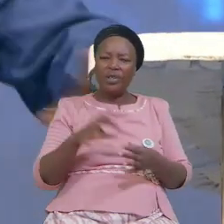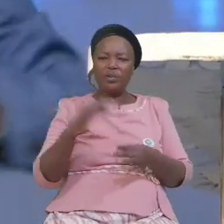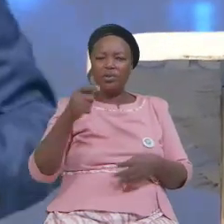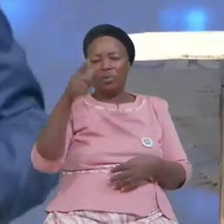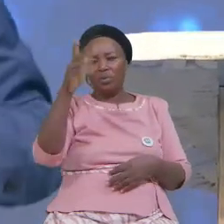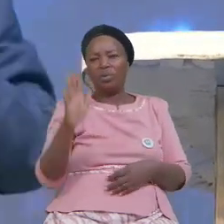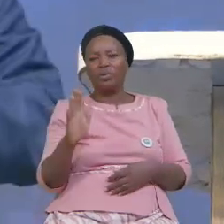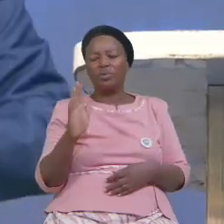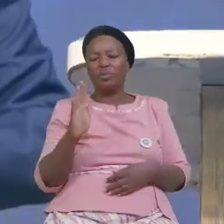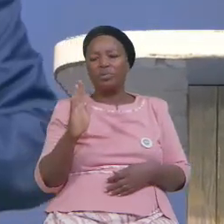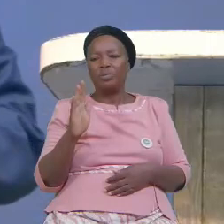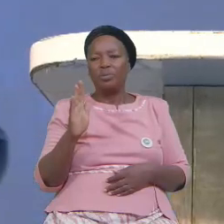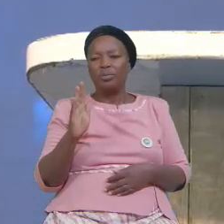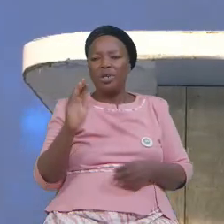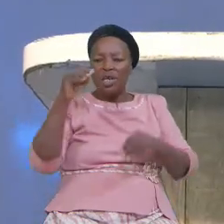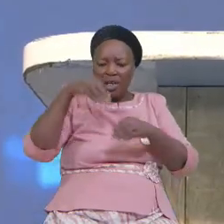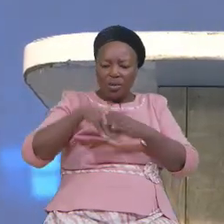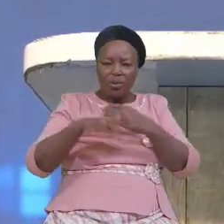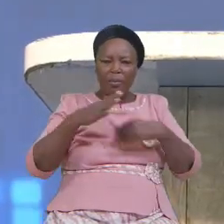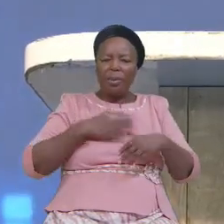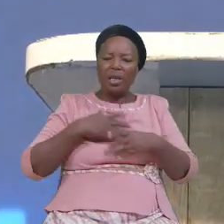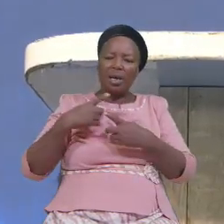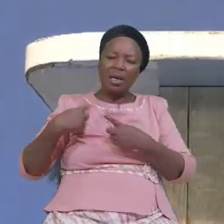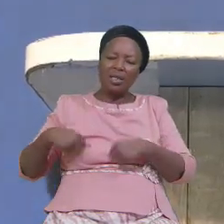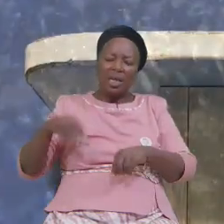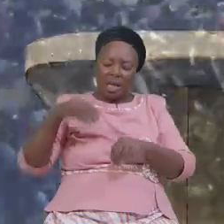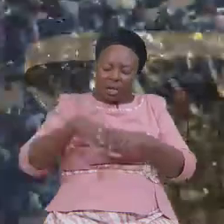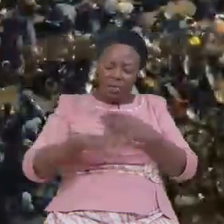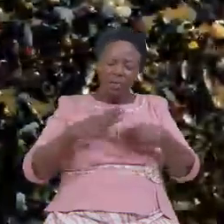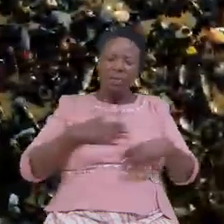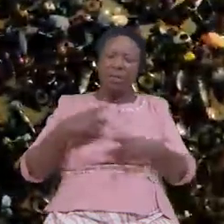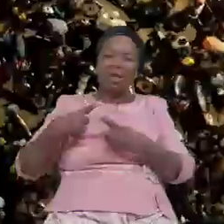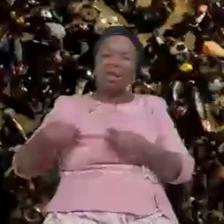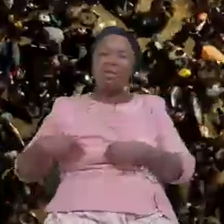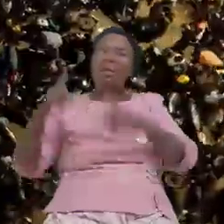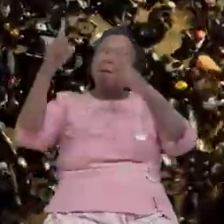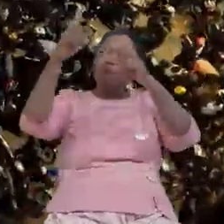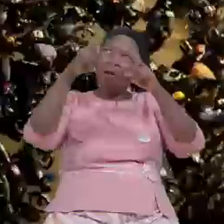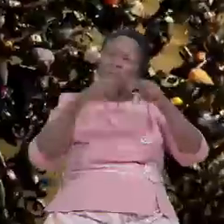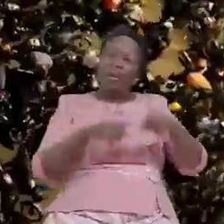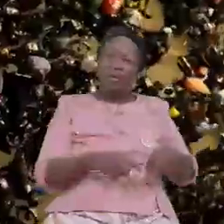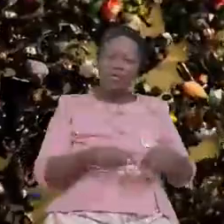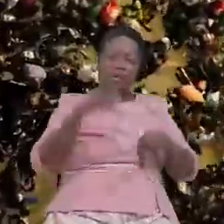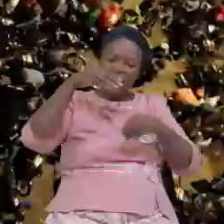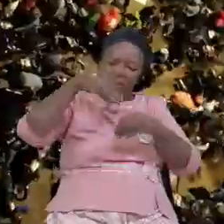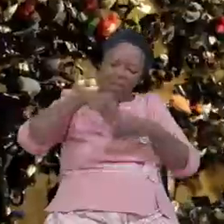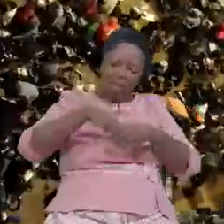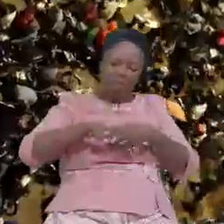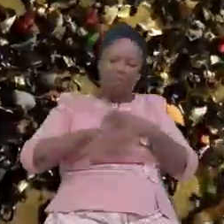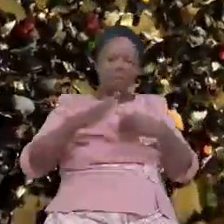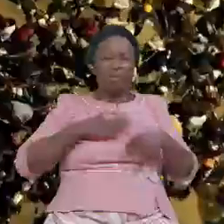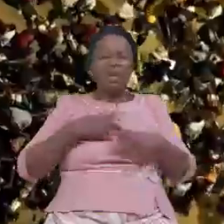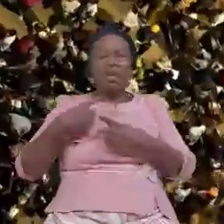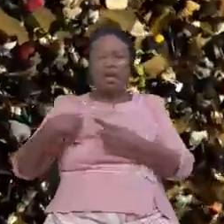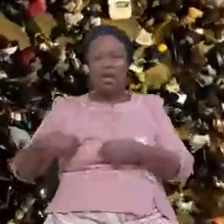God into my heart. Into my heart. Come into my heart